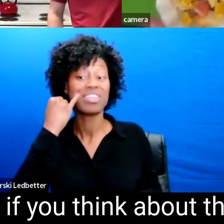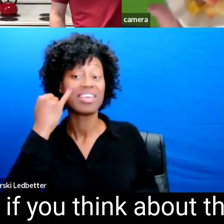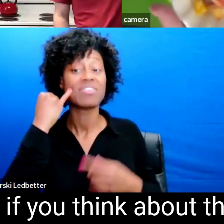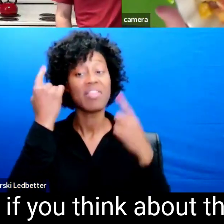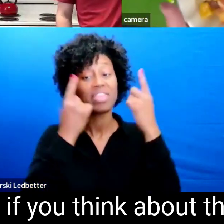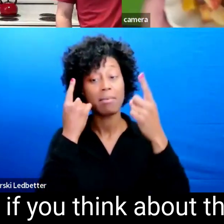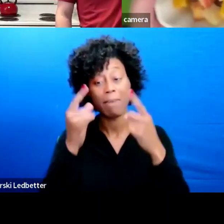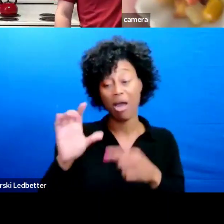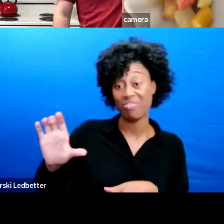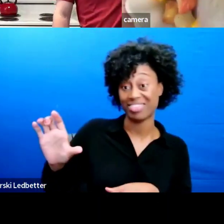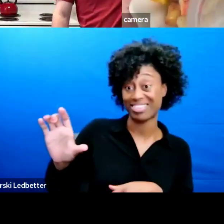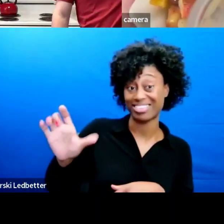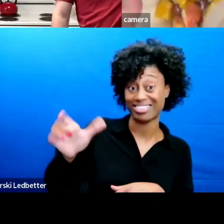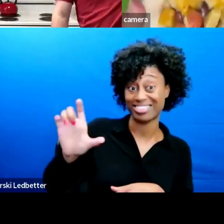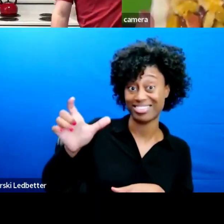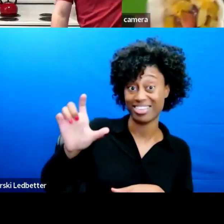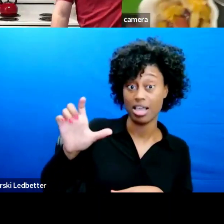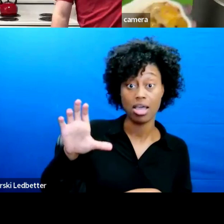this cup,